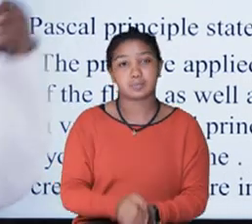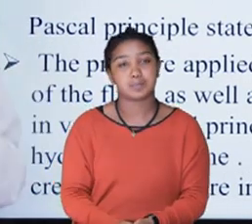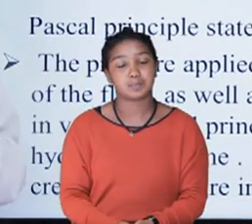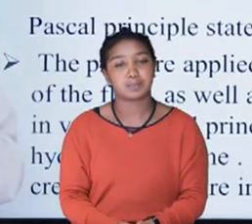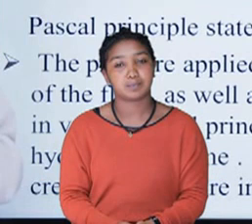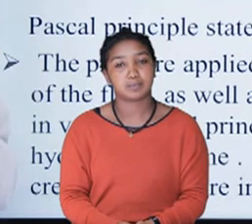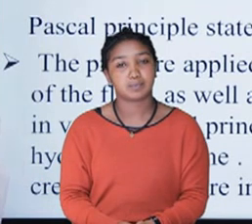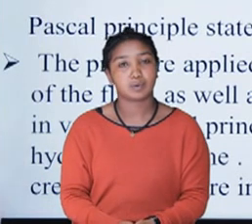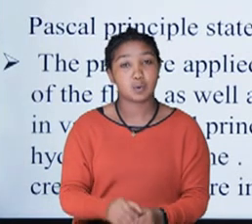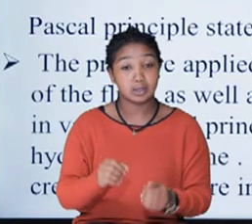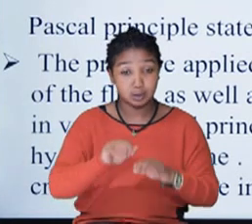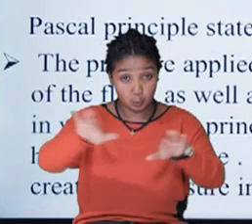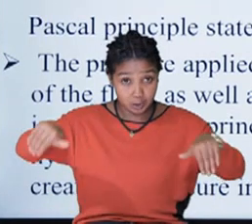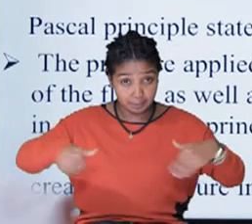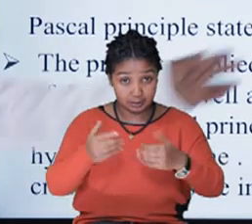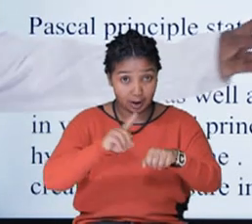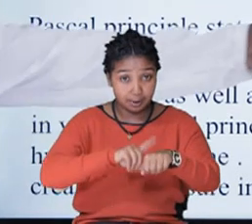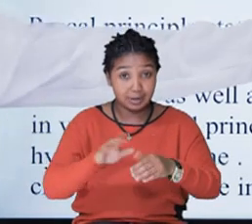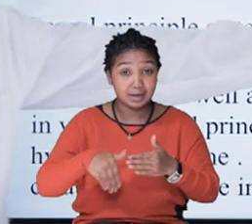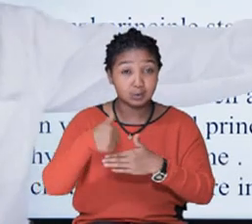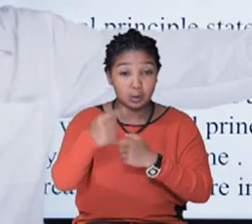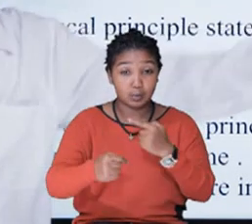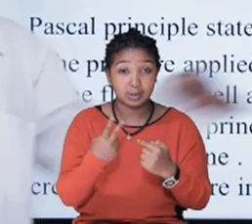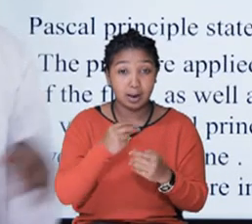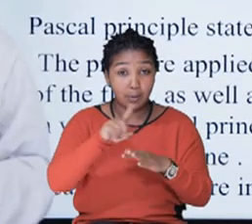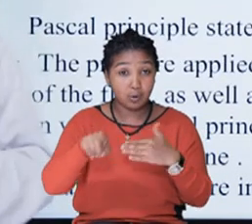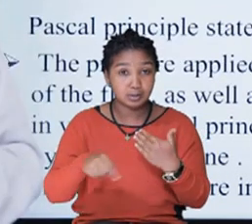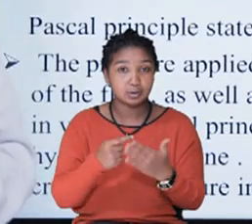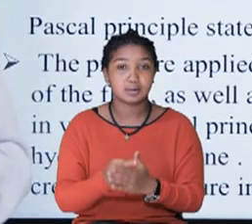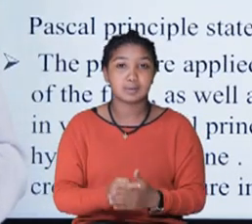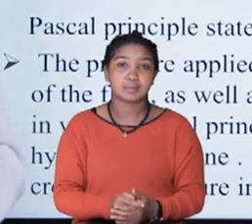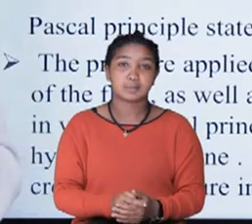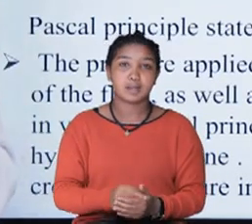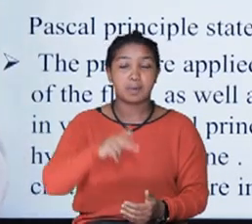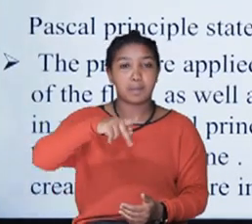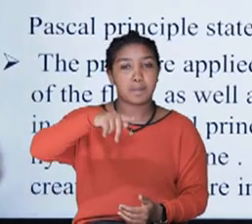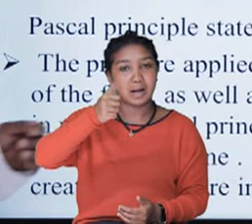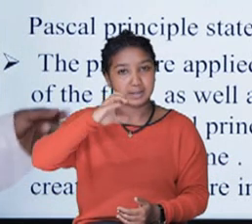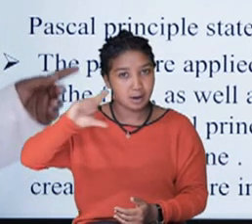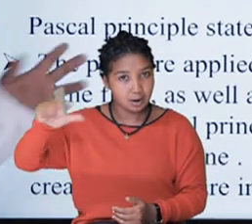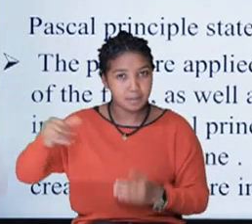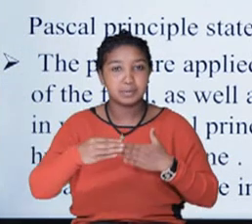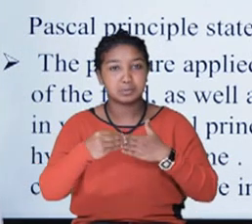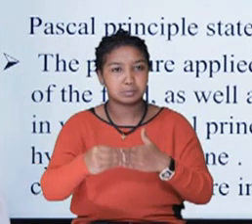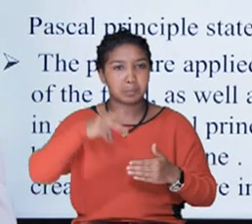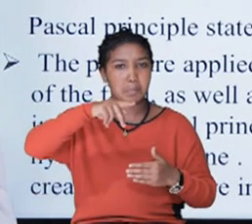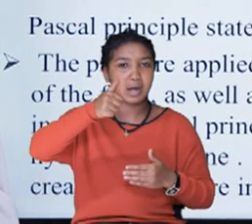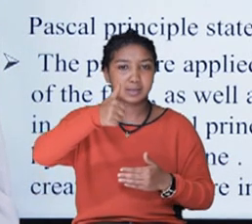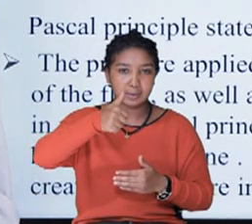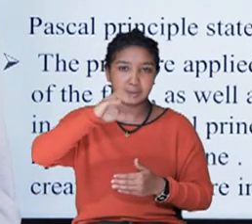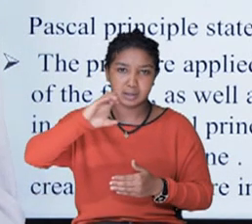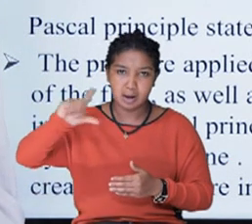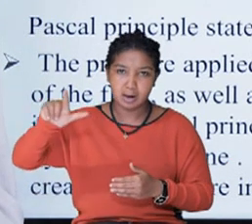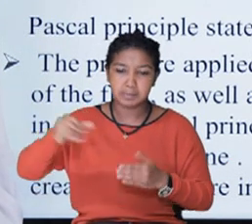a person when it's swimming. Next, we are going to see Pascal principle. Student, what is Pascal